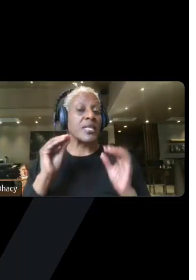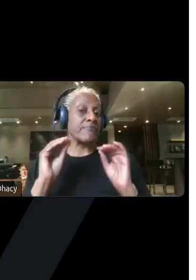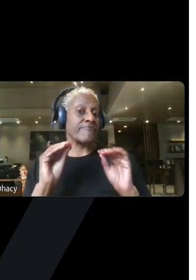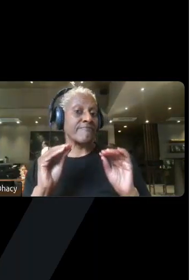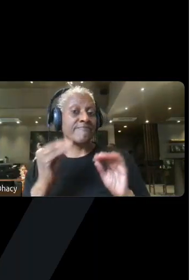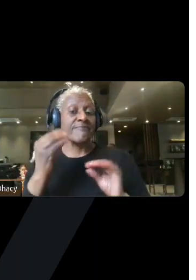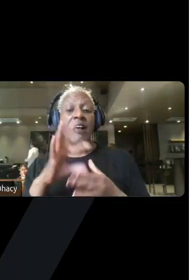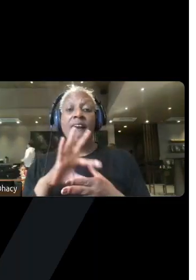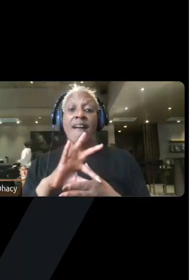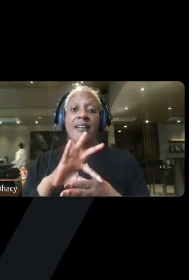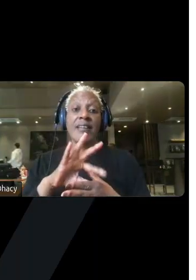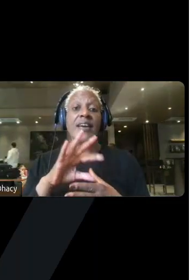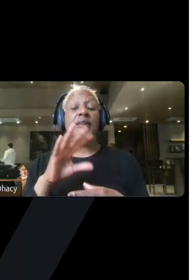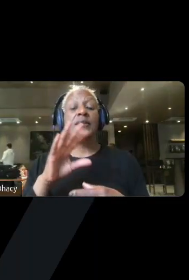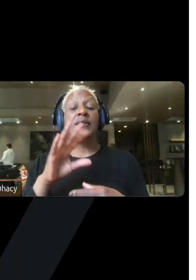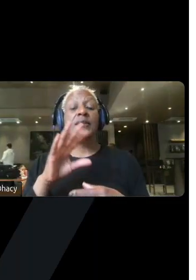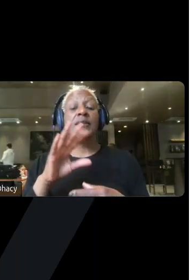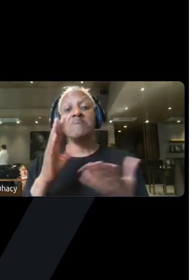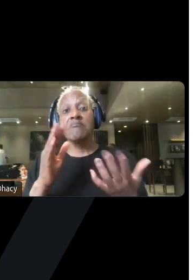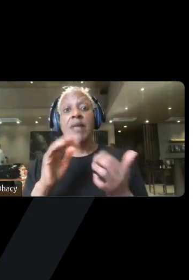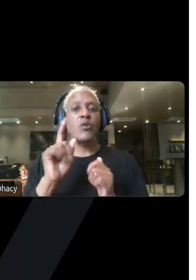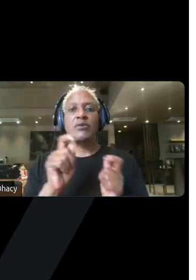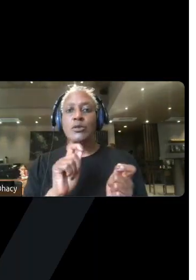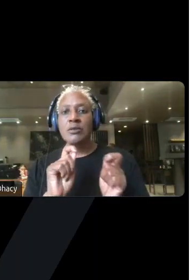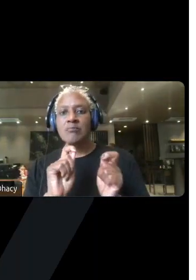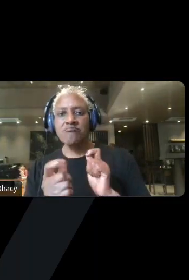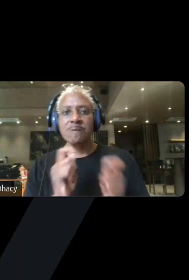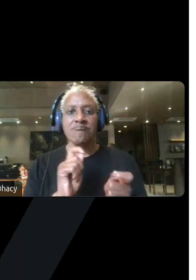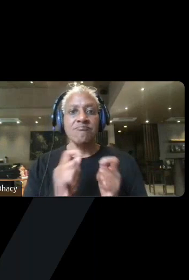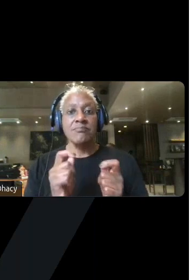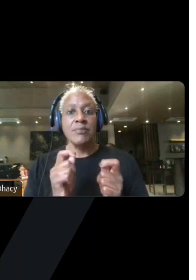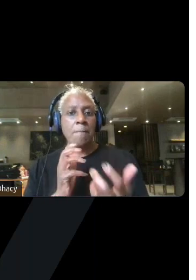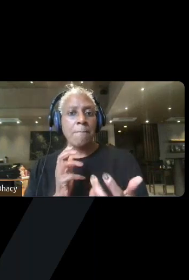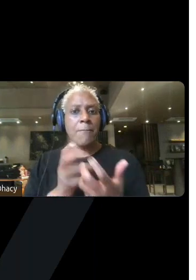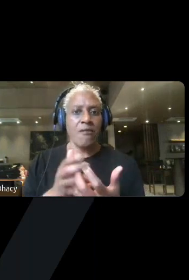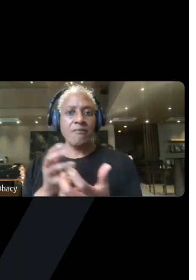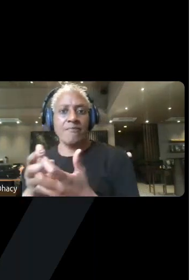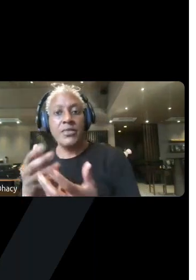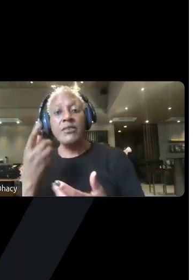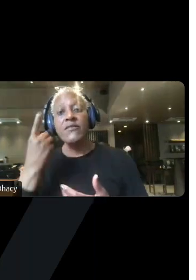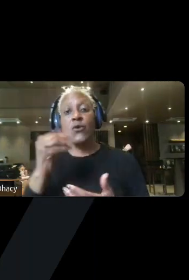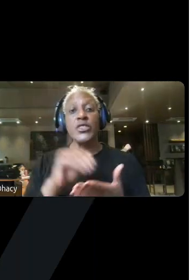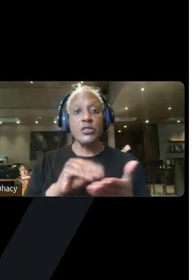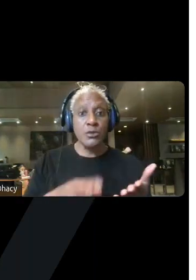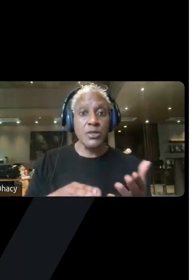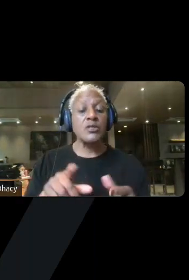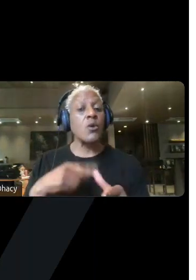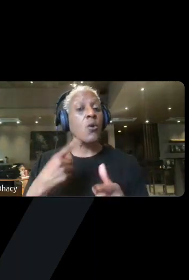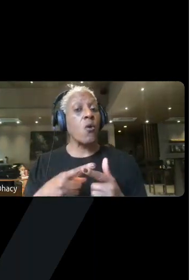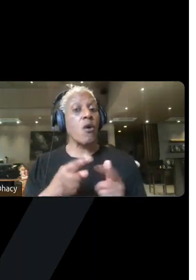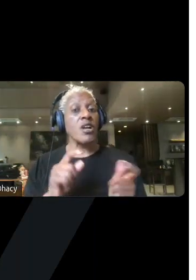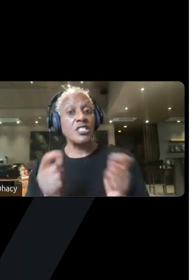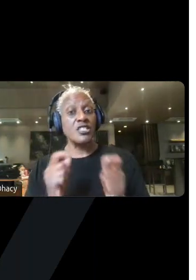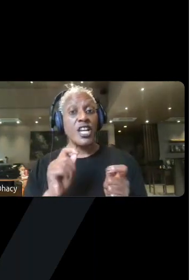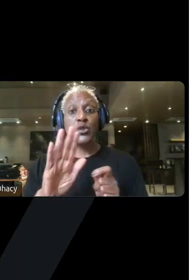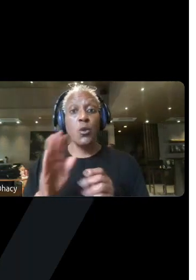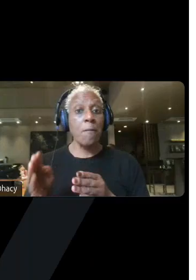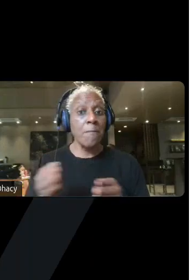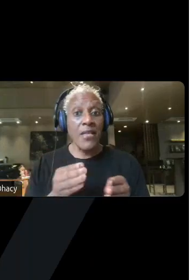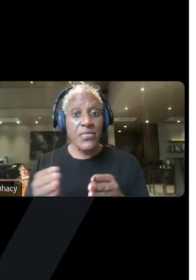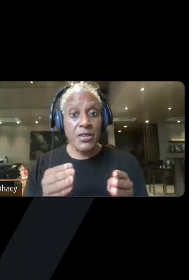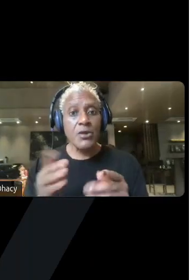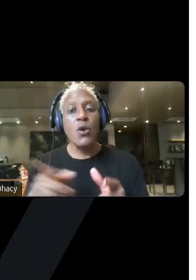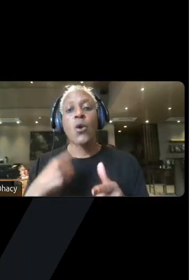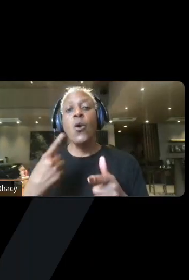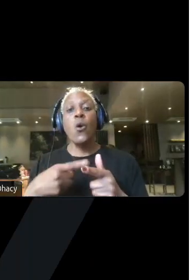in your class by adapting the general education content, adapting the methodology, or delivering instruction to ensure your